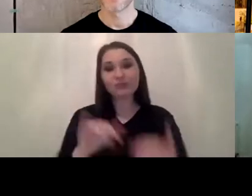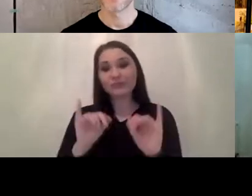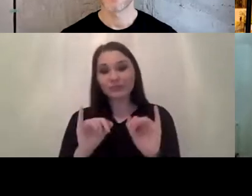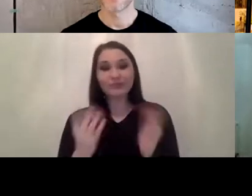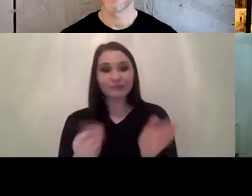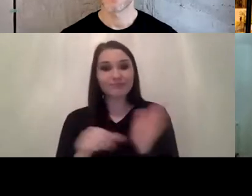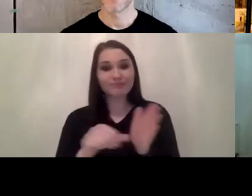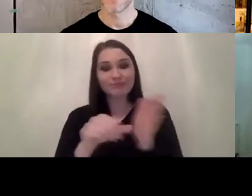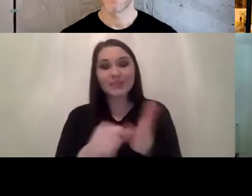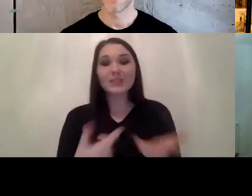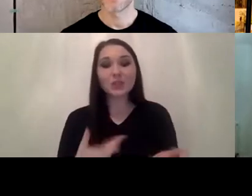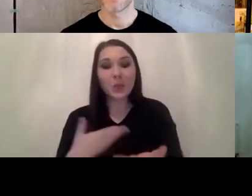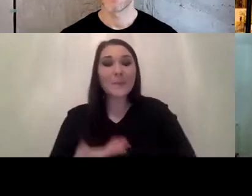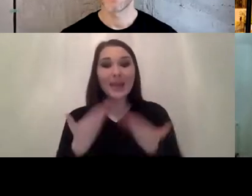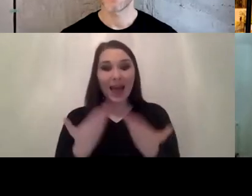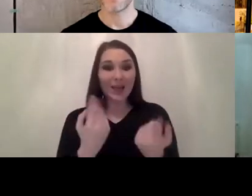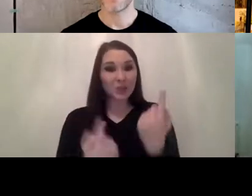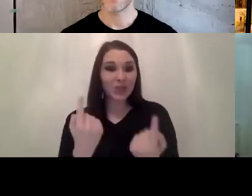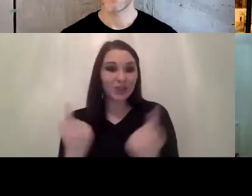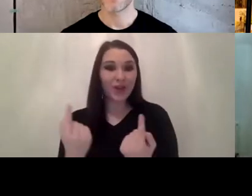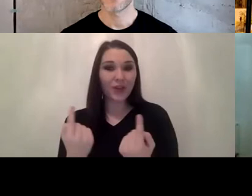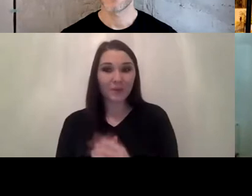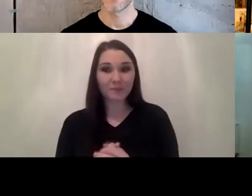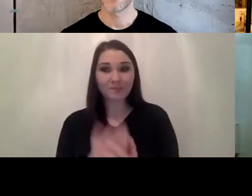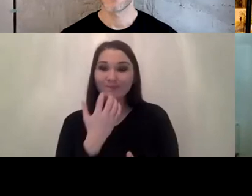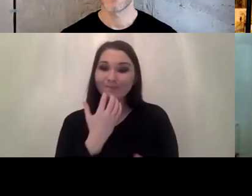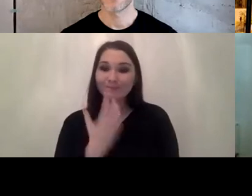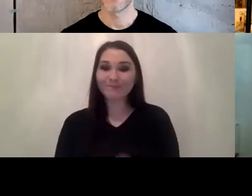So do be kind to one another and tolerant.